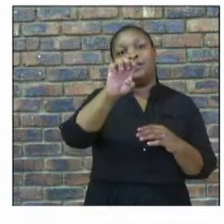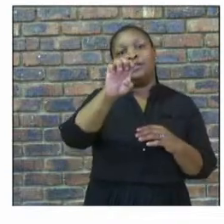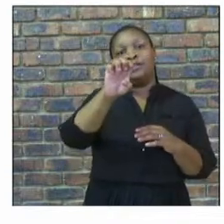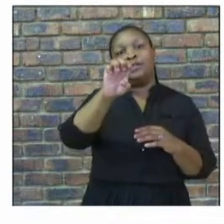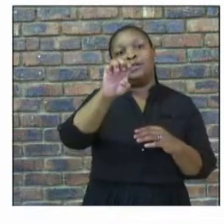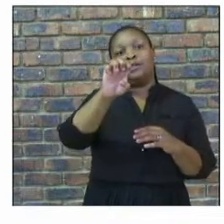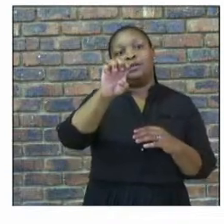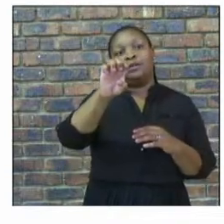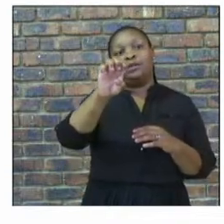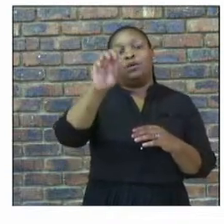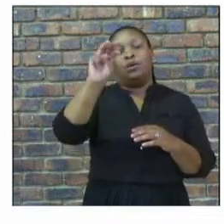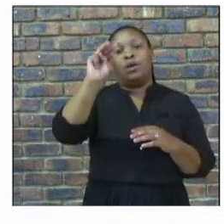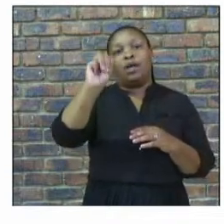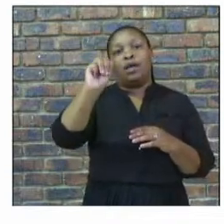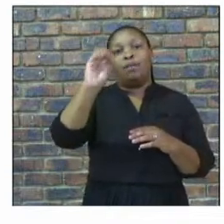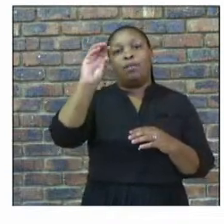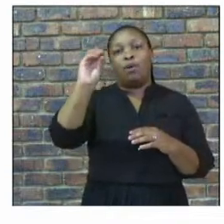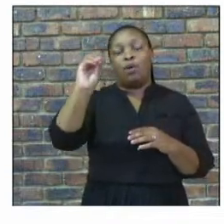Monaheng,